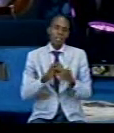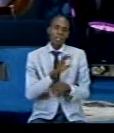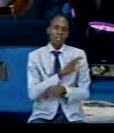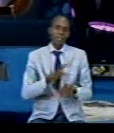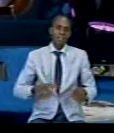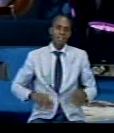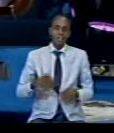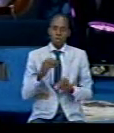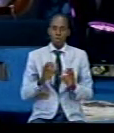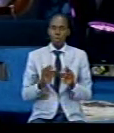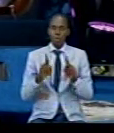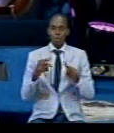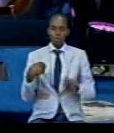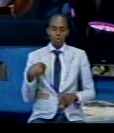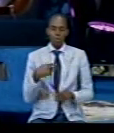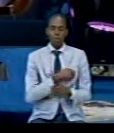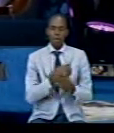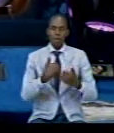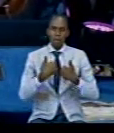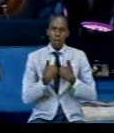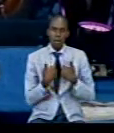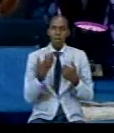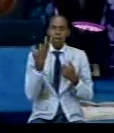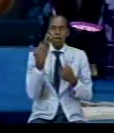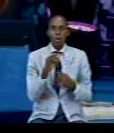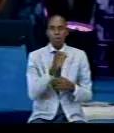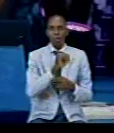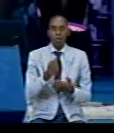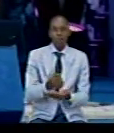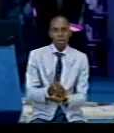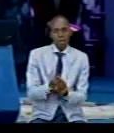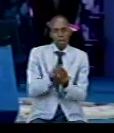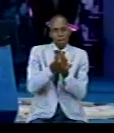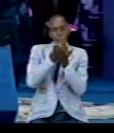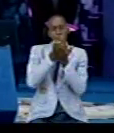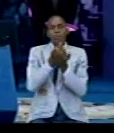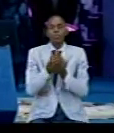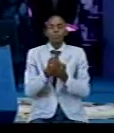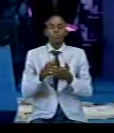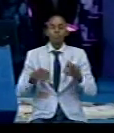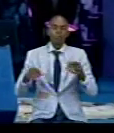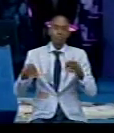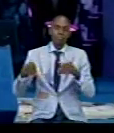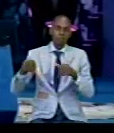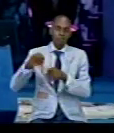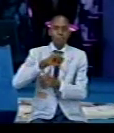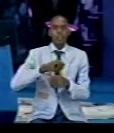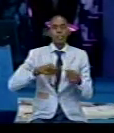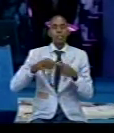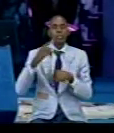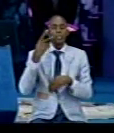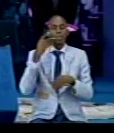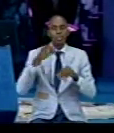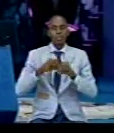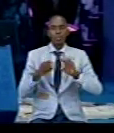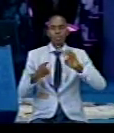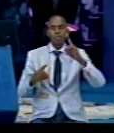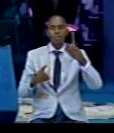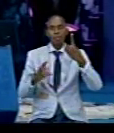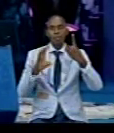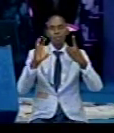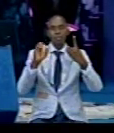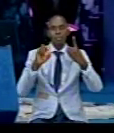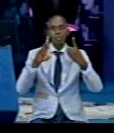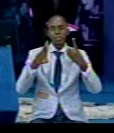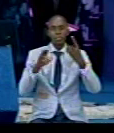we have of a helpful fellowship. Look at 1 Corinthians